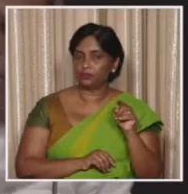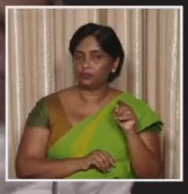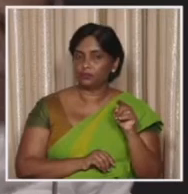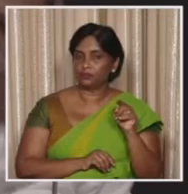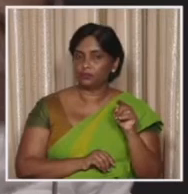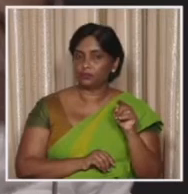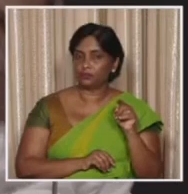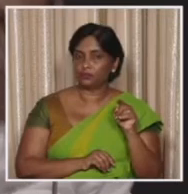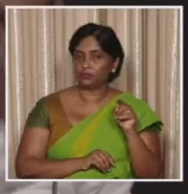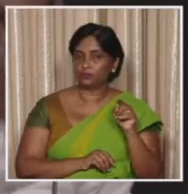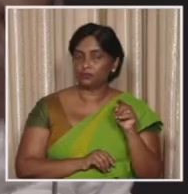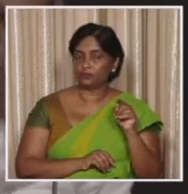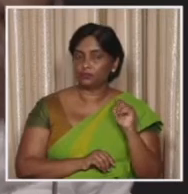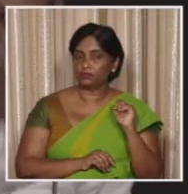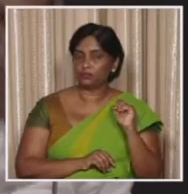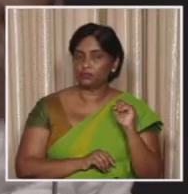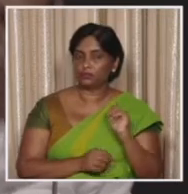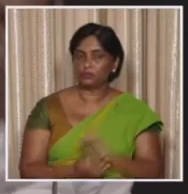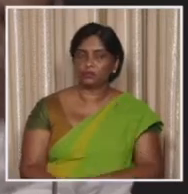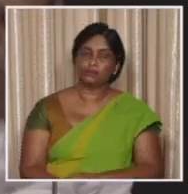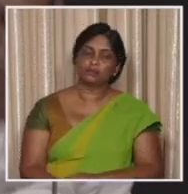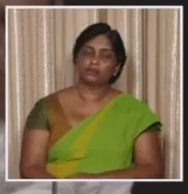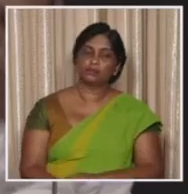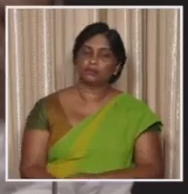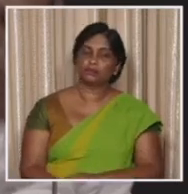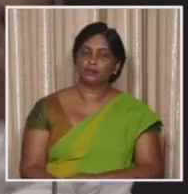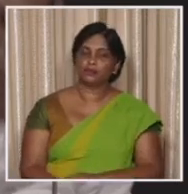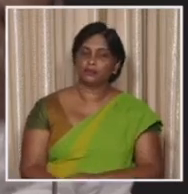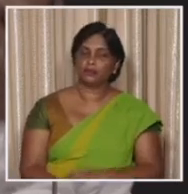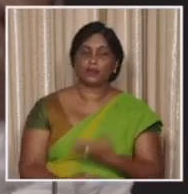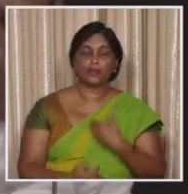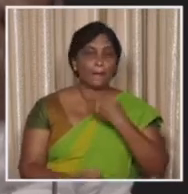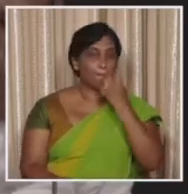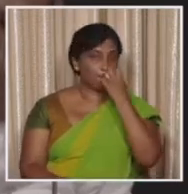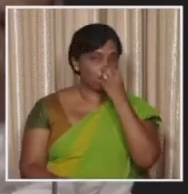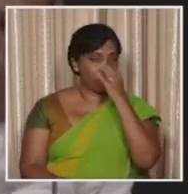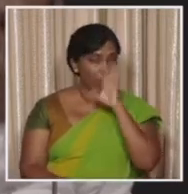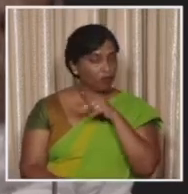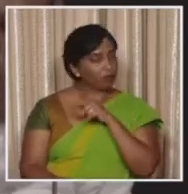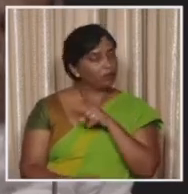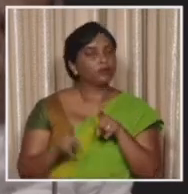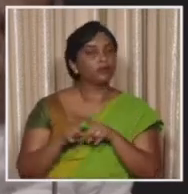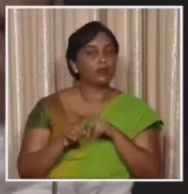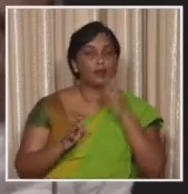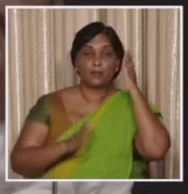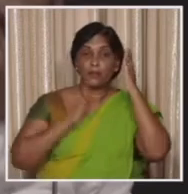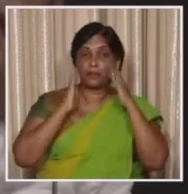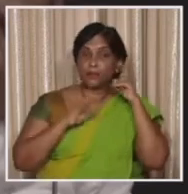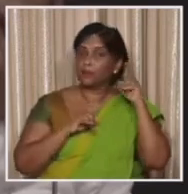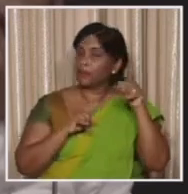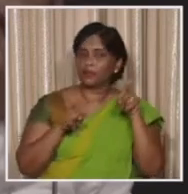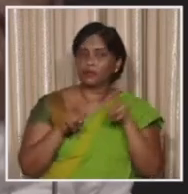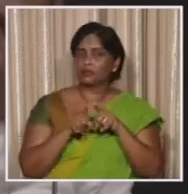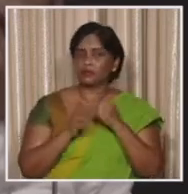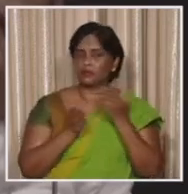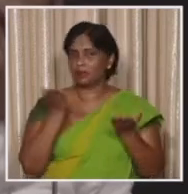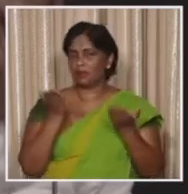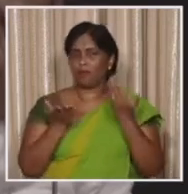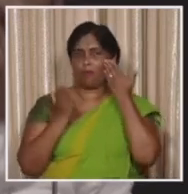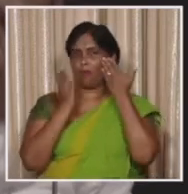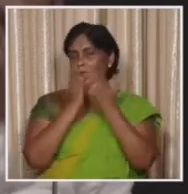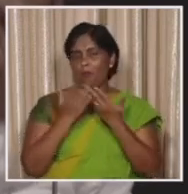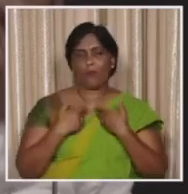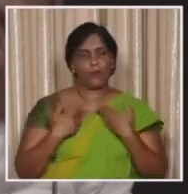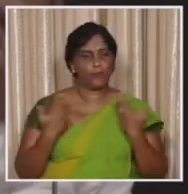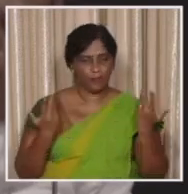because we should not compete ourselves with Bangkok, we should not compete ourselves with Malaysia, because the number of hotel rooms in Sri Lanka is